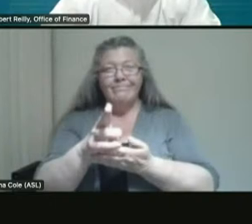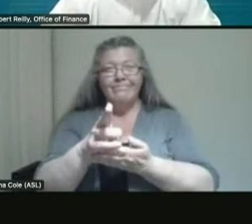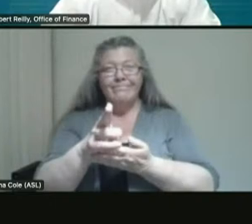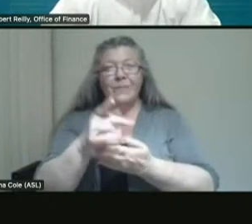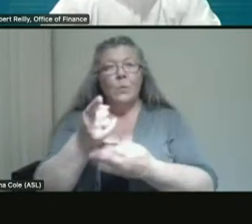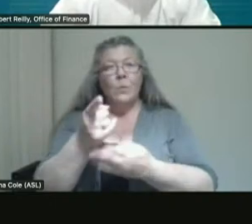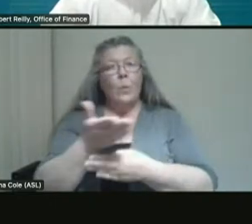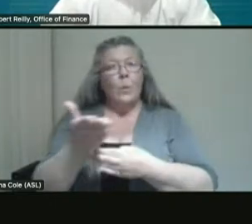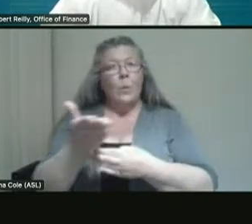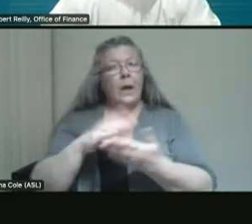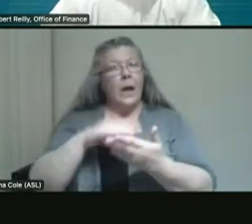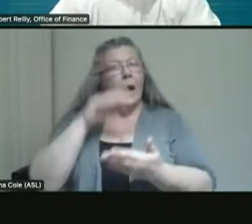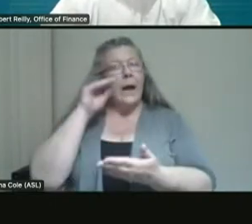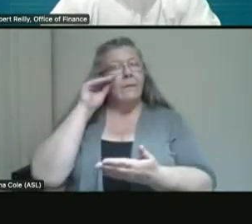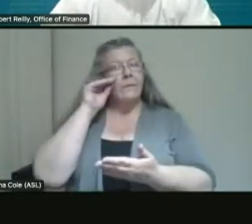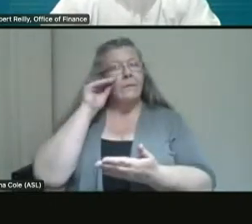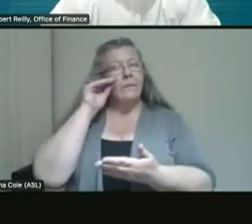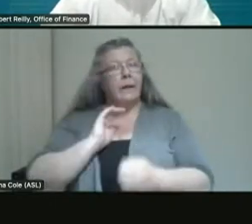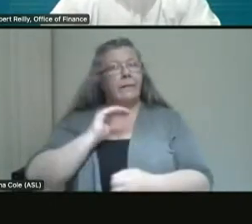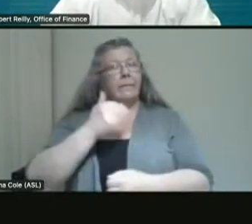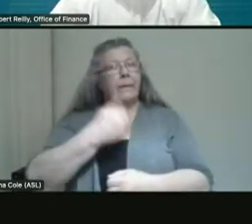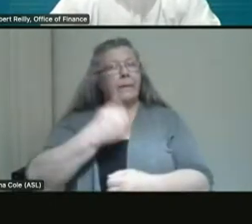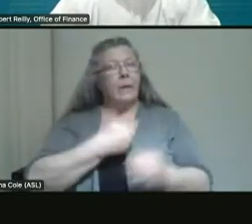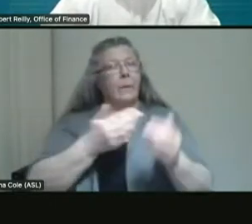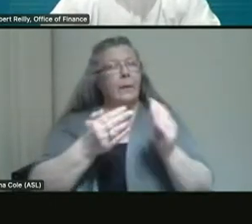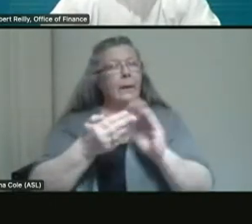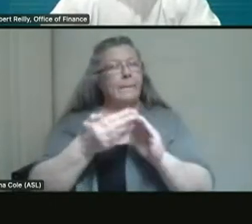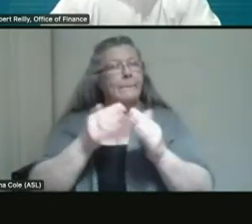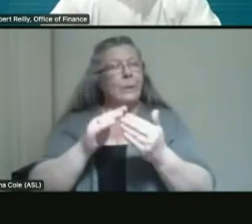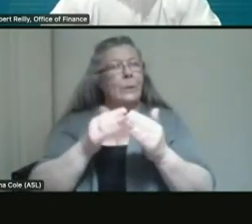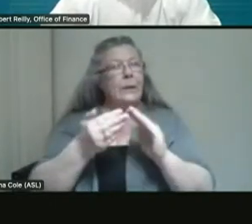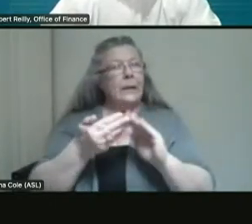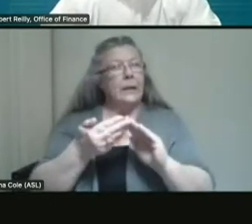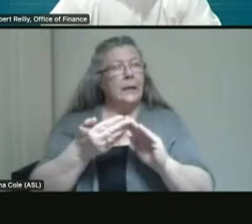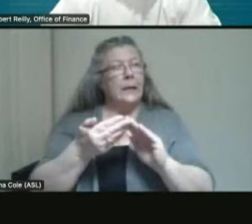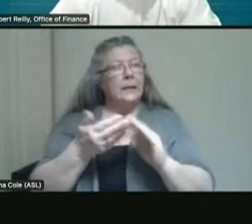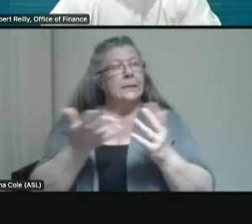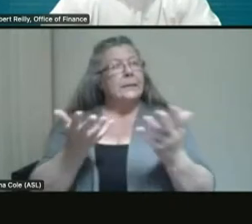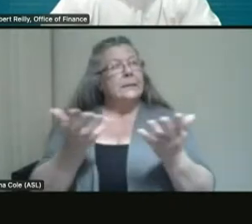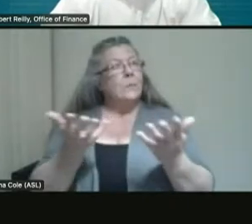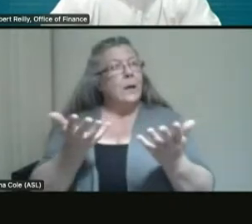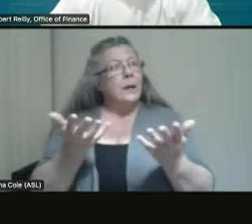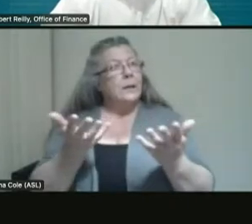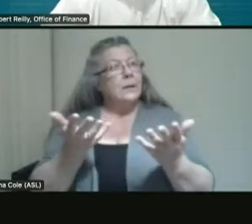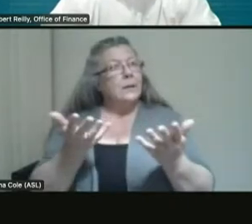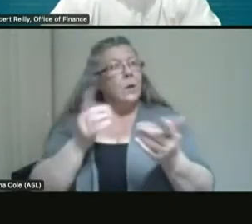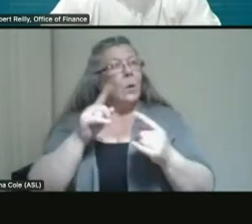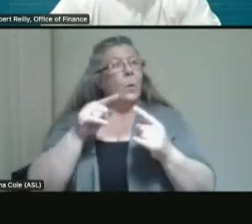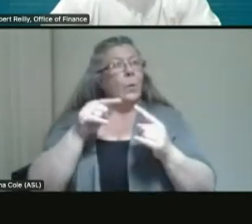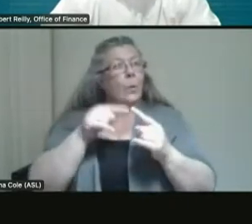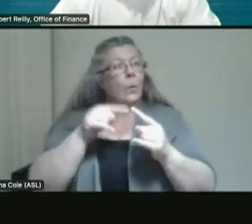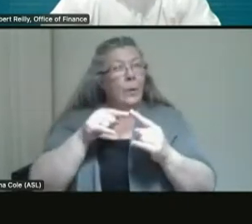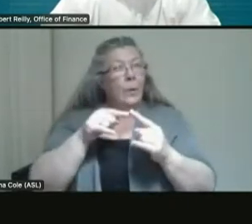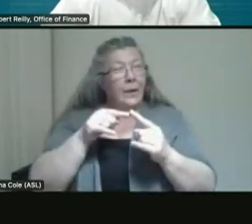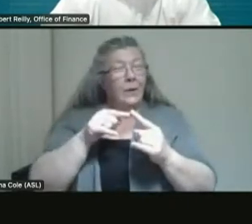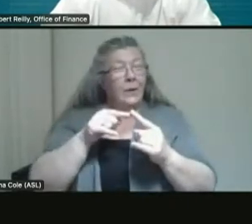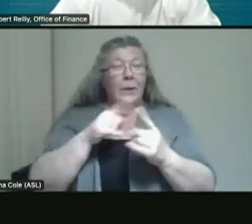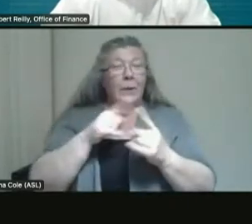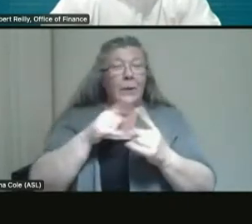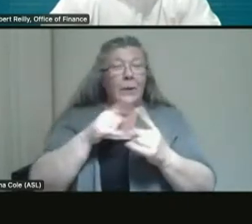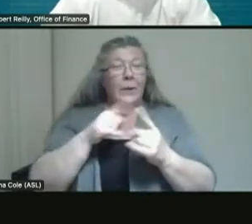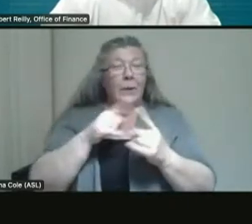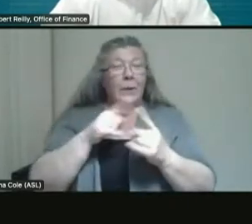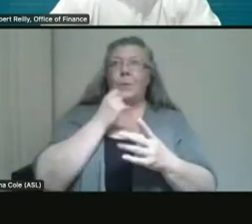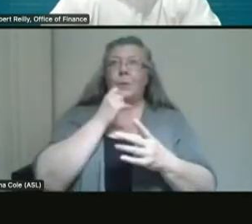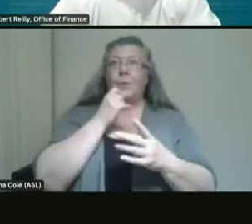our community, and I think it's important for all of us to know that is, when we define transparency or the lack thereof, what exactly